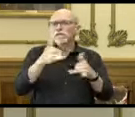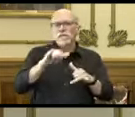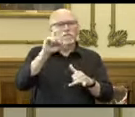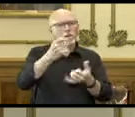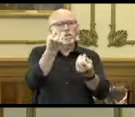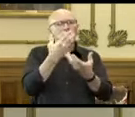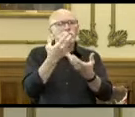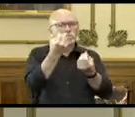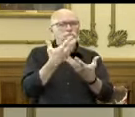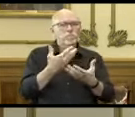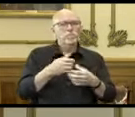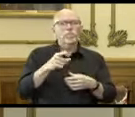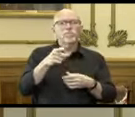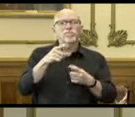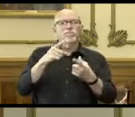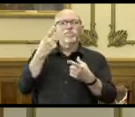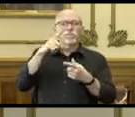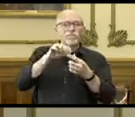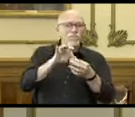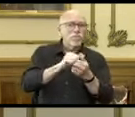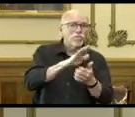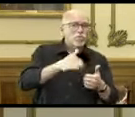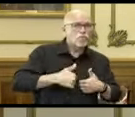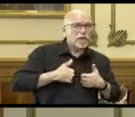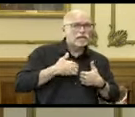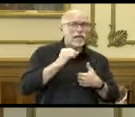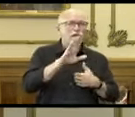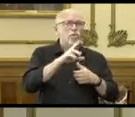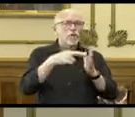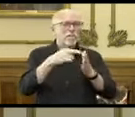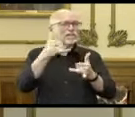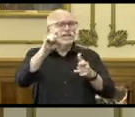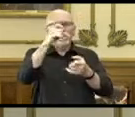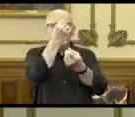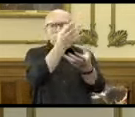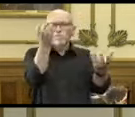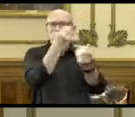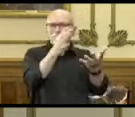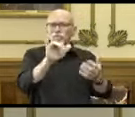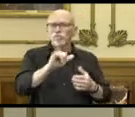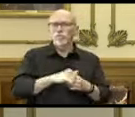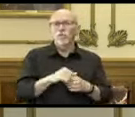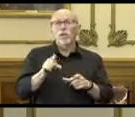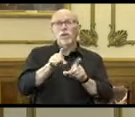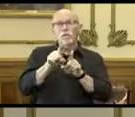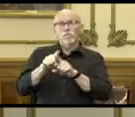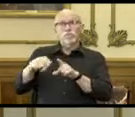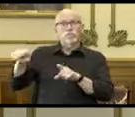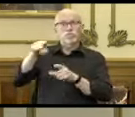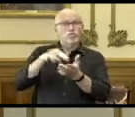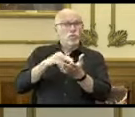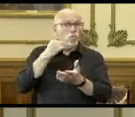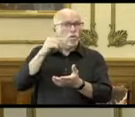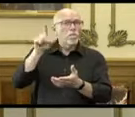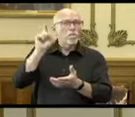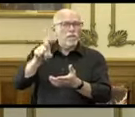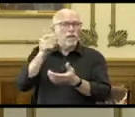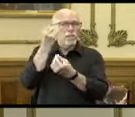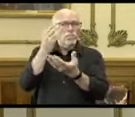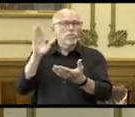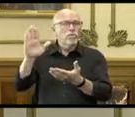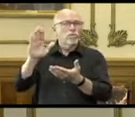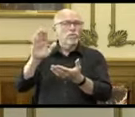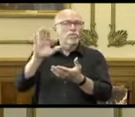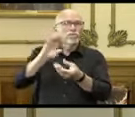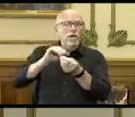COVID status to residents and their representatives. Facilities also will need to continue to report their aggregate numbers to